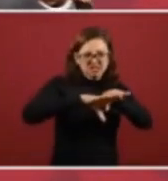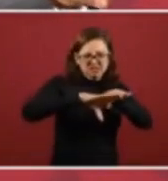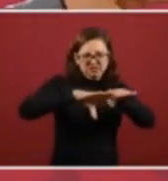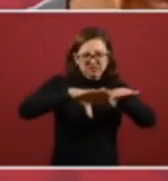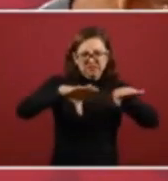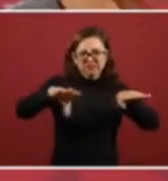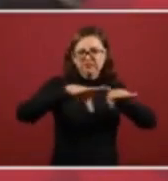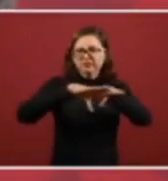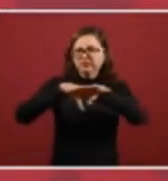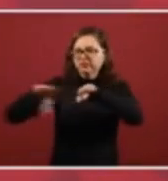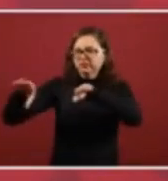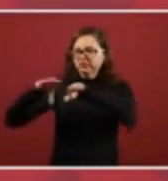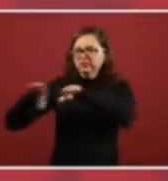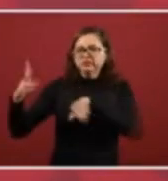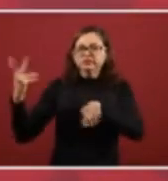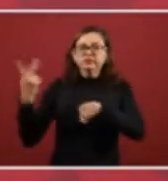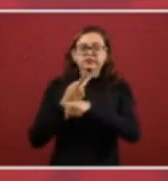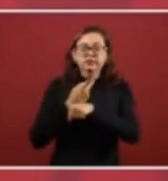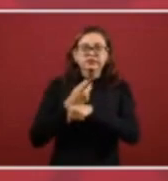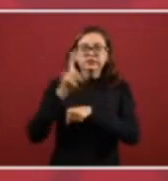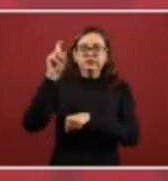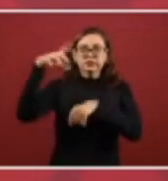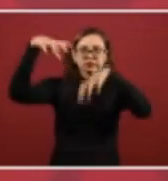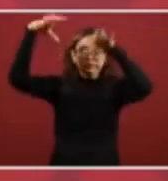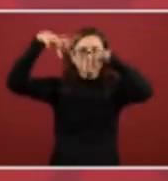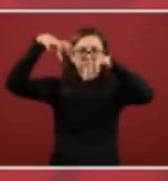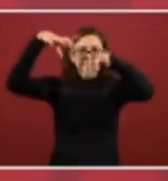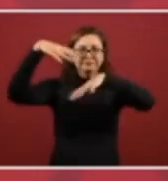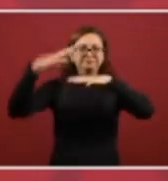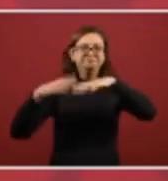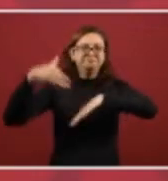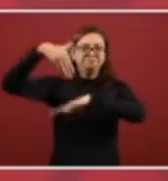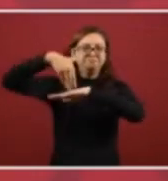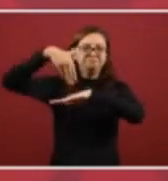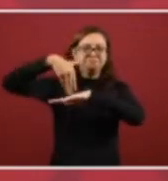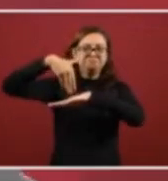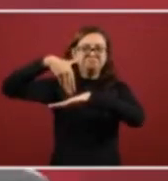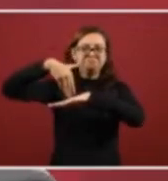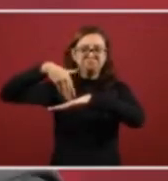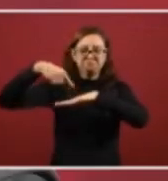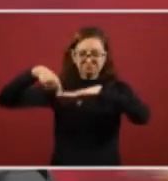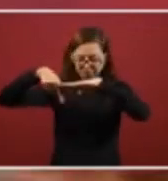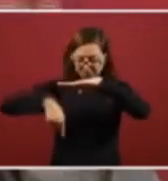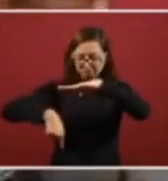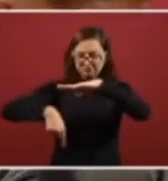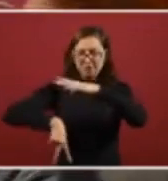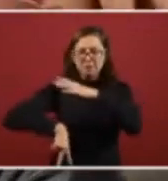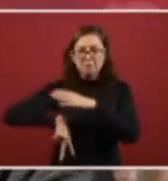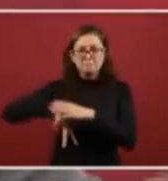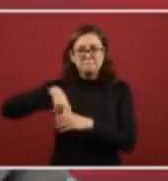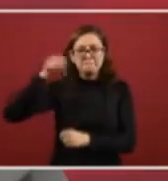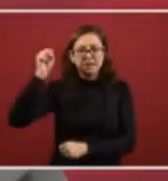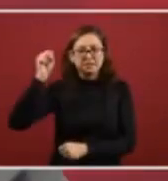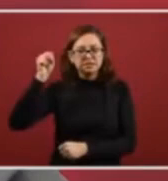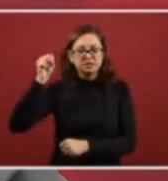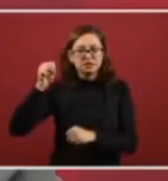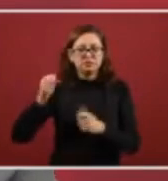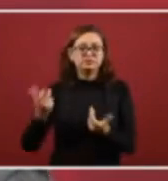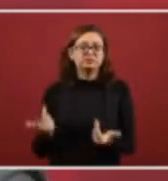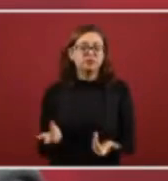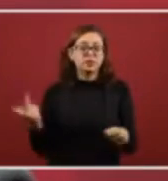concrete which will maybe block the aqueducts, and you know it would be hard to, all the